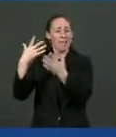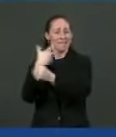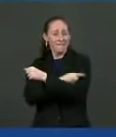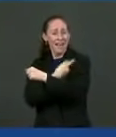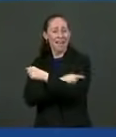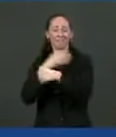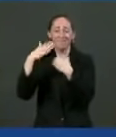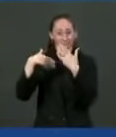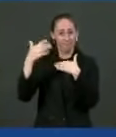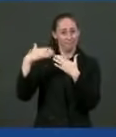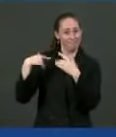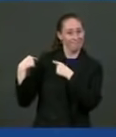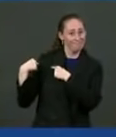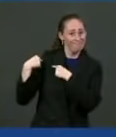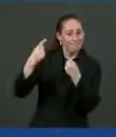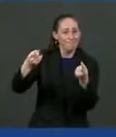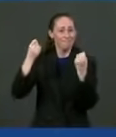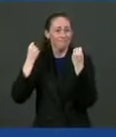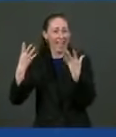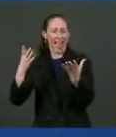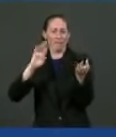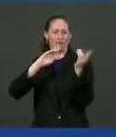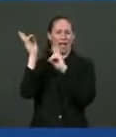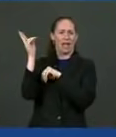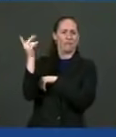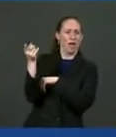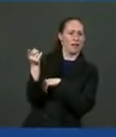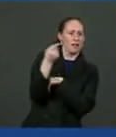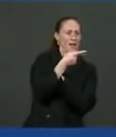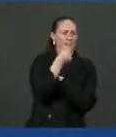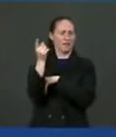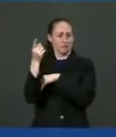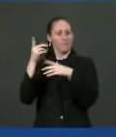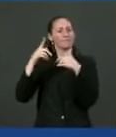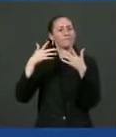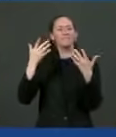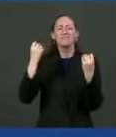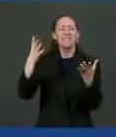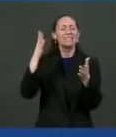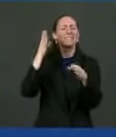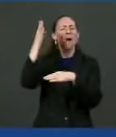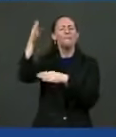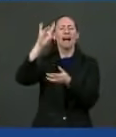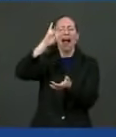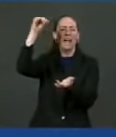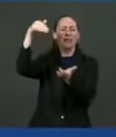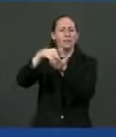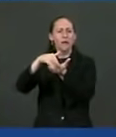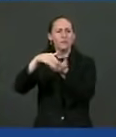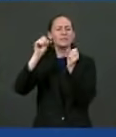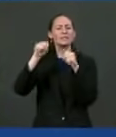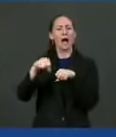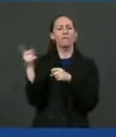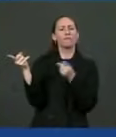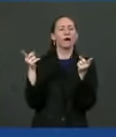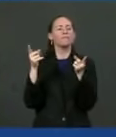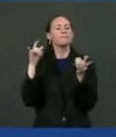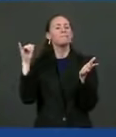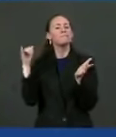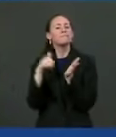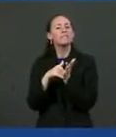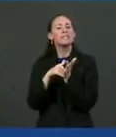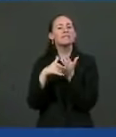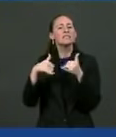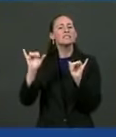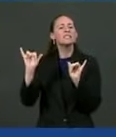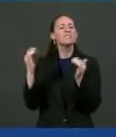free vaccines have been available in 80,000 different locations, we still have nearly 80 million Americans who